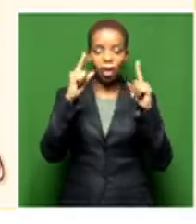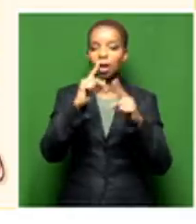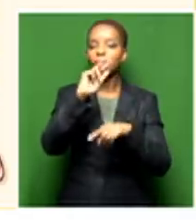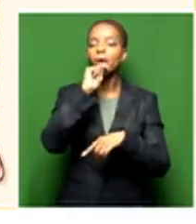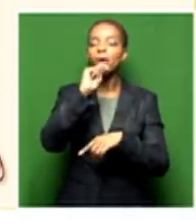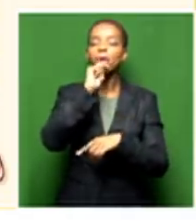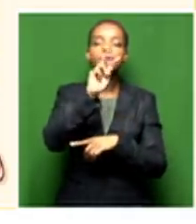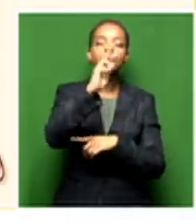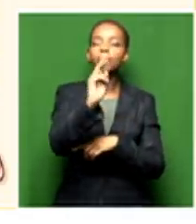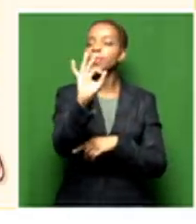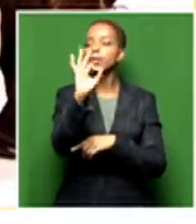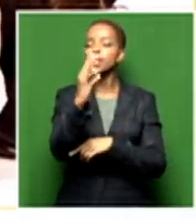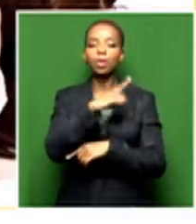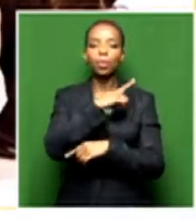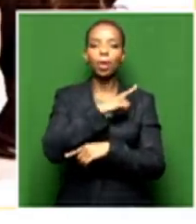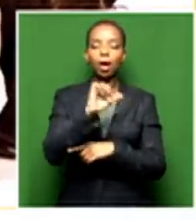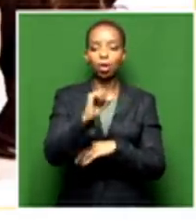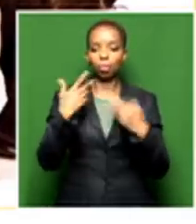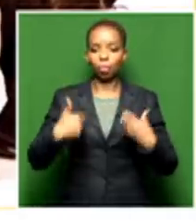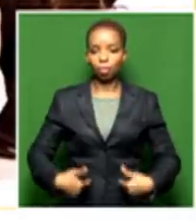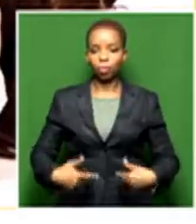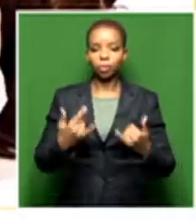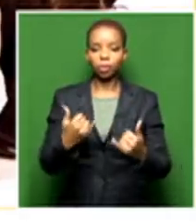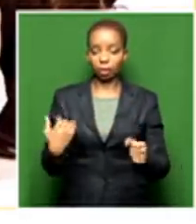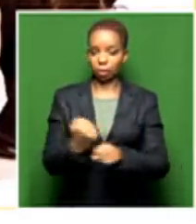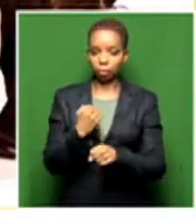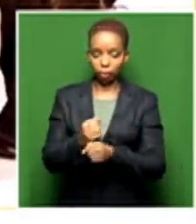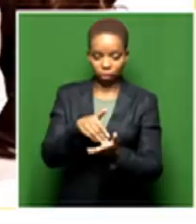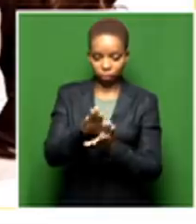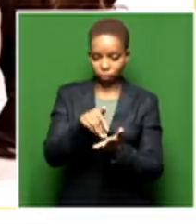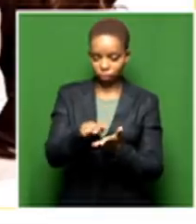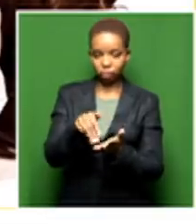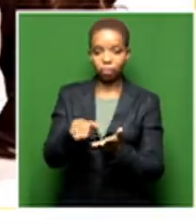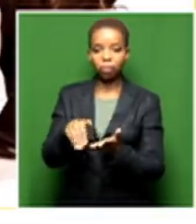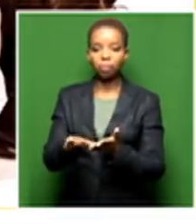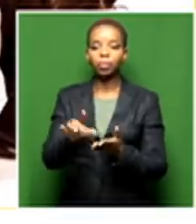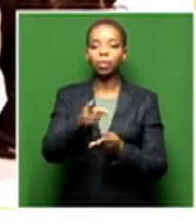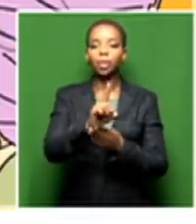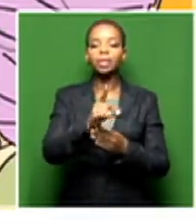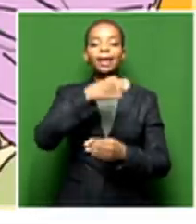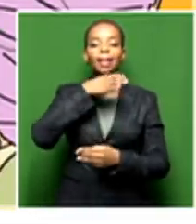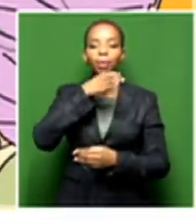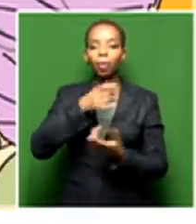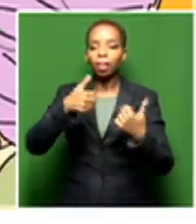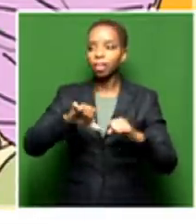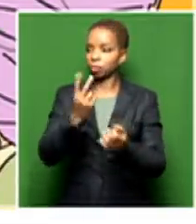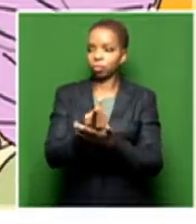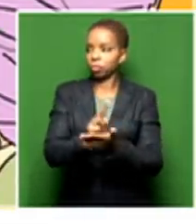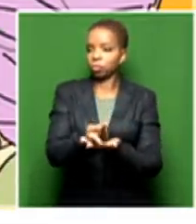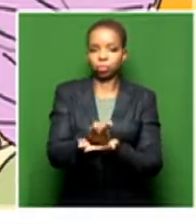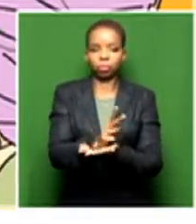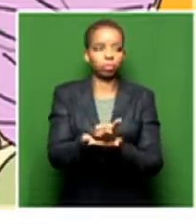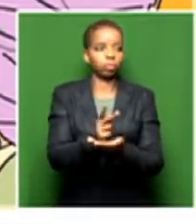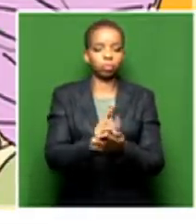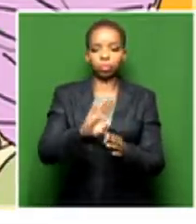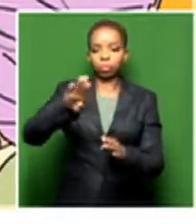the morning as your body's metabolism increases in order to metabolize the alcohol, and then you can't sleep the rest of the